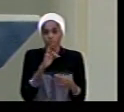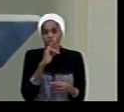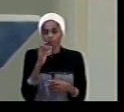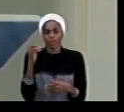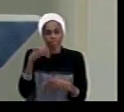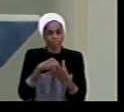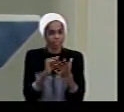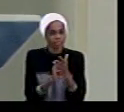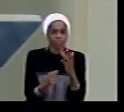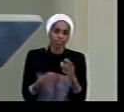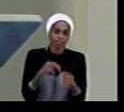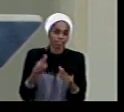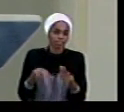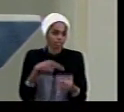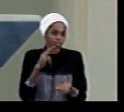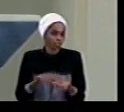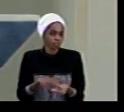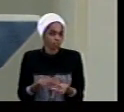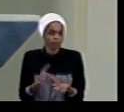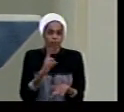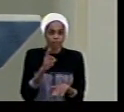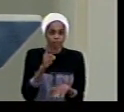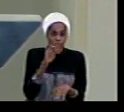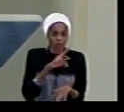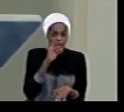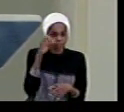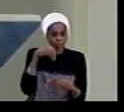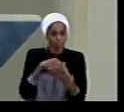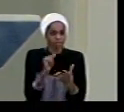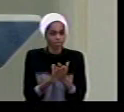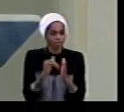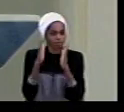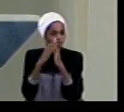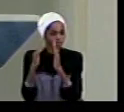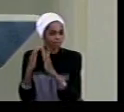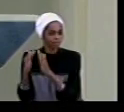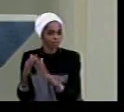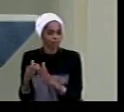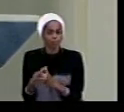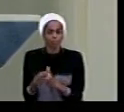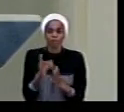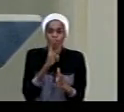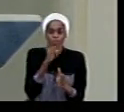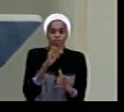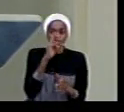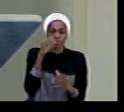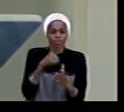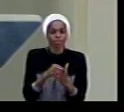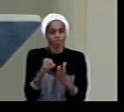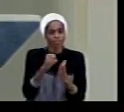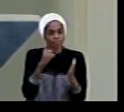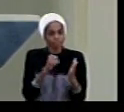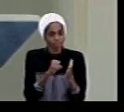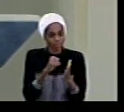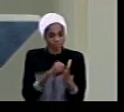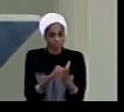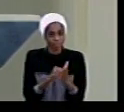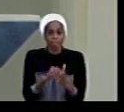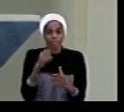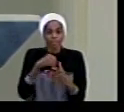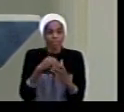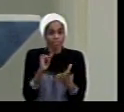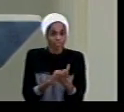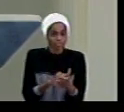are in that nation, where you are in that city, where you are in that state, where you are in that region, the power of